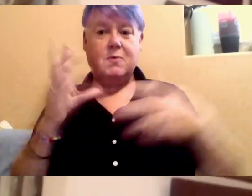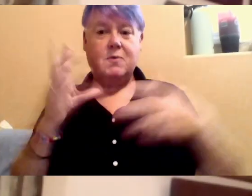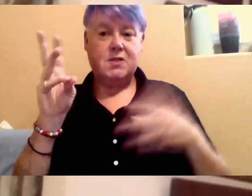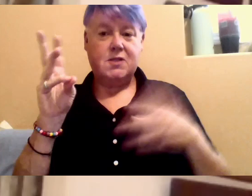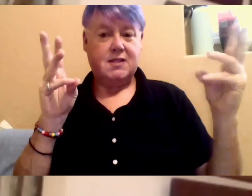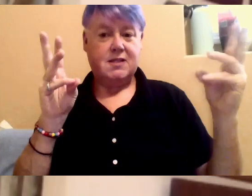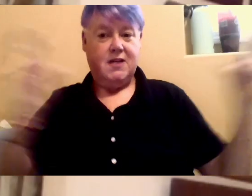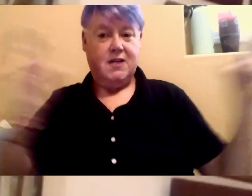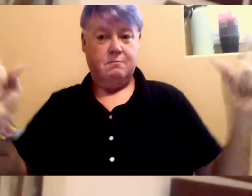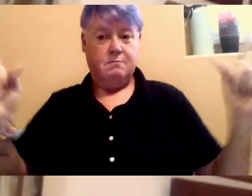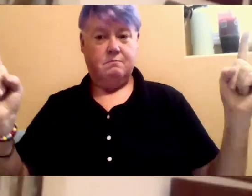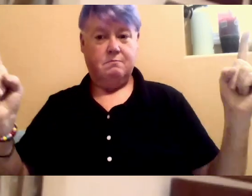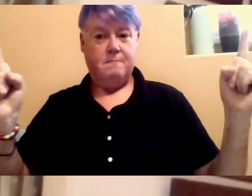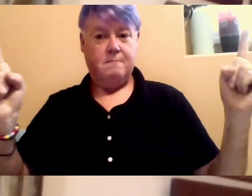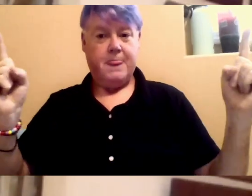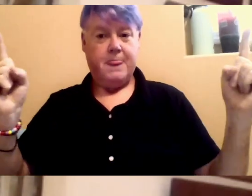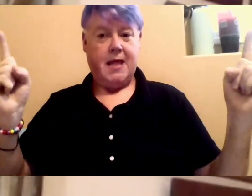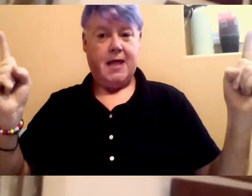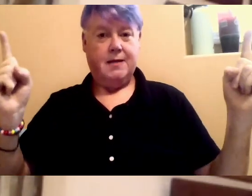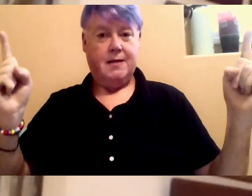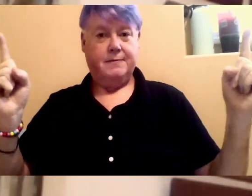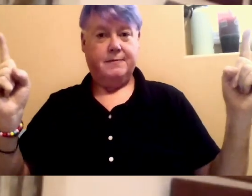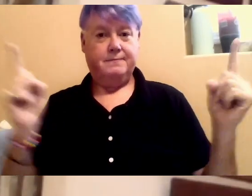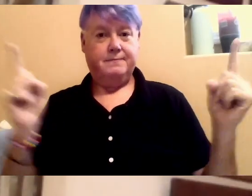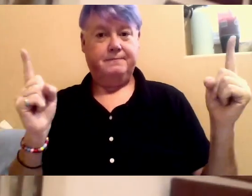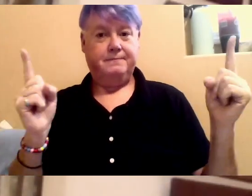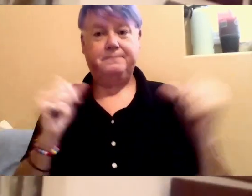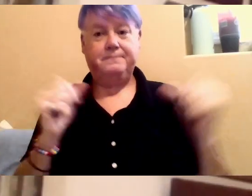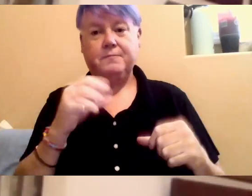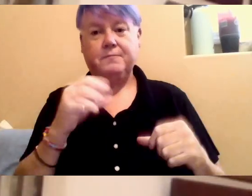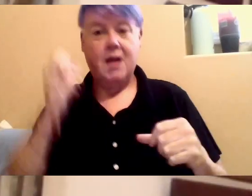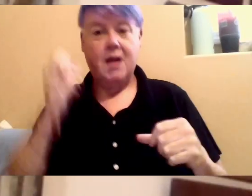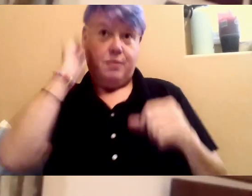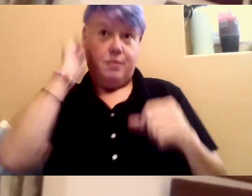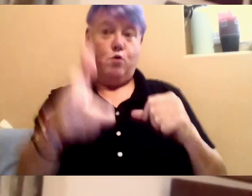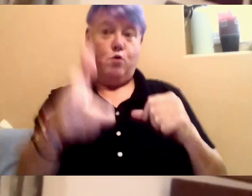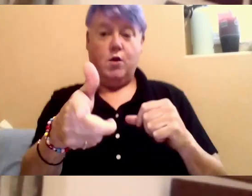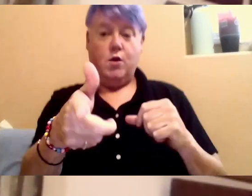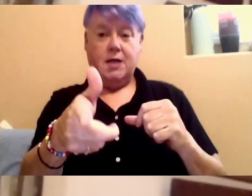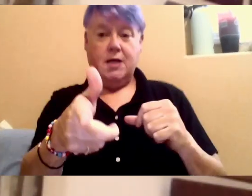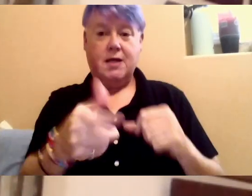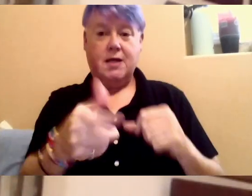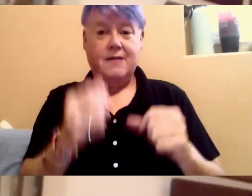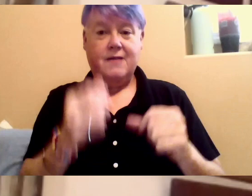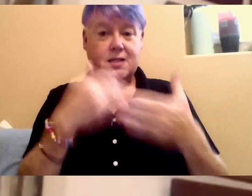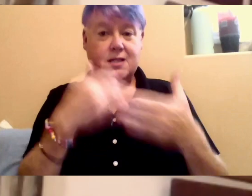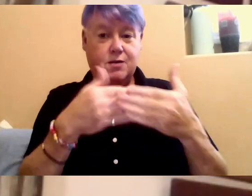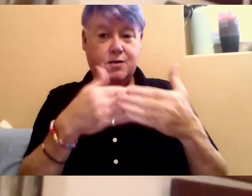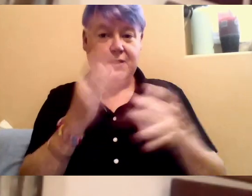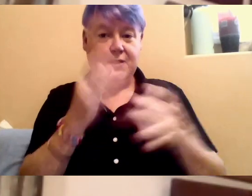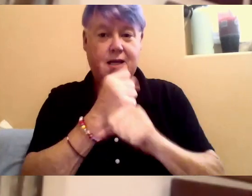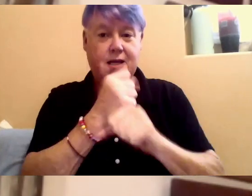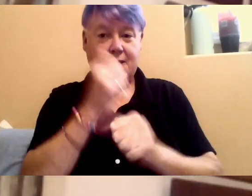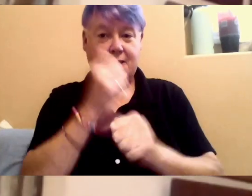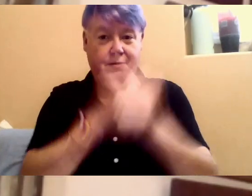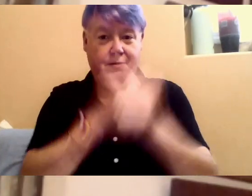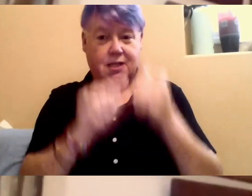apart, and throwing a knife as close as they could get to each